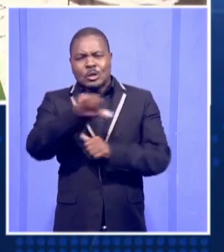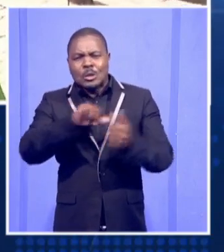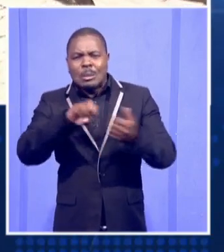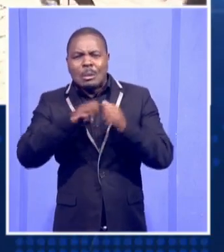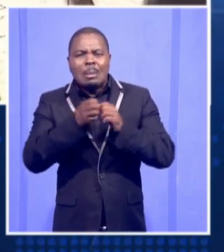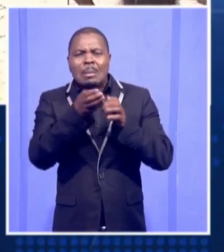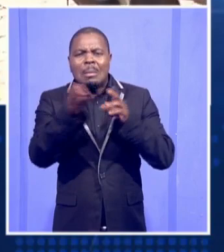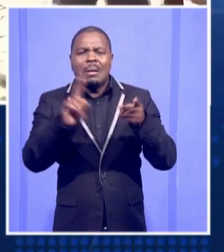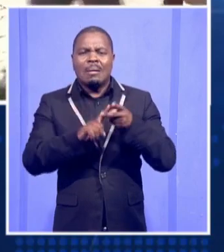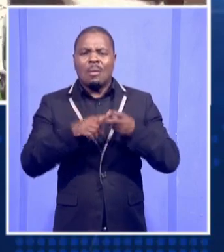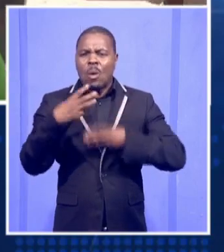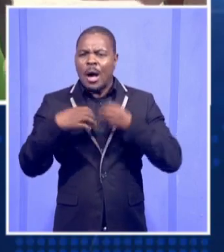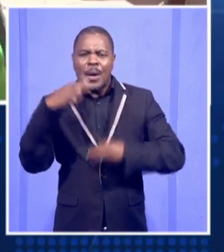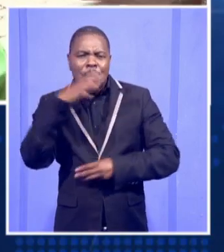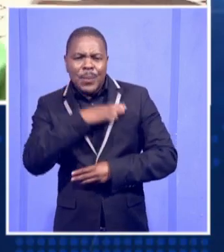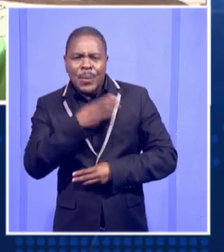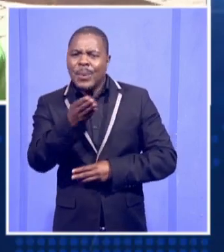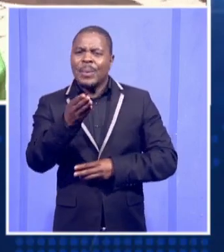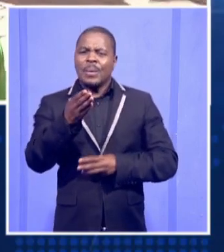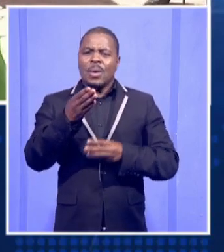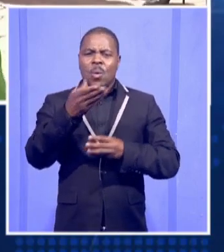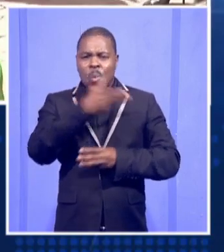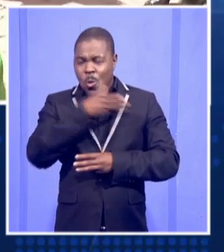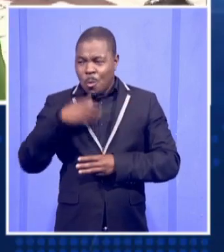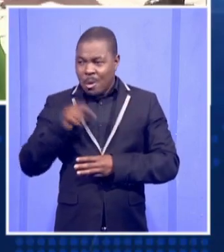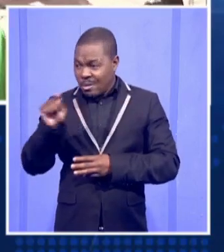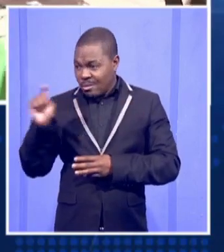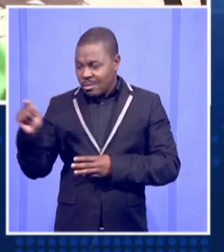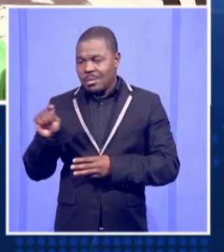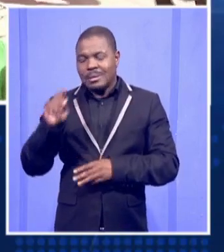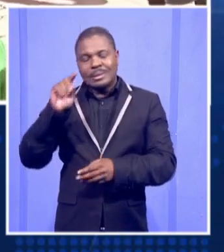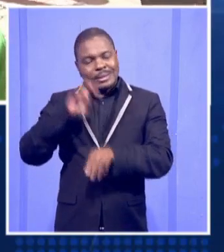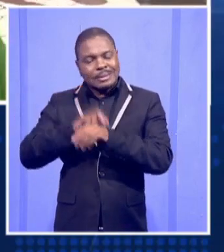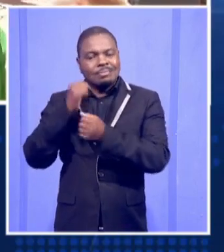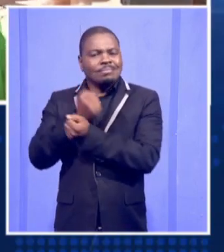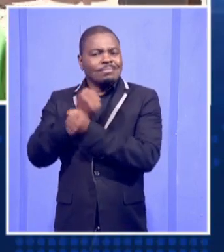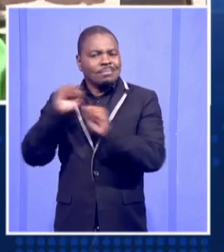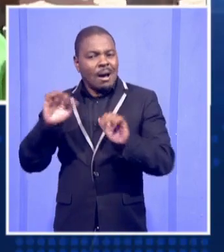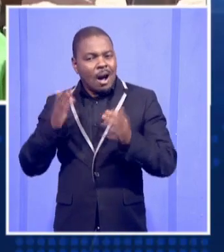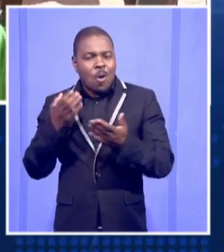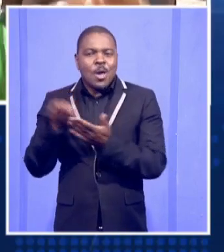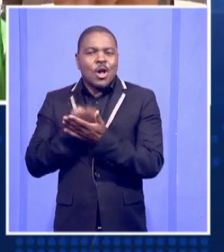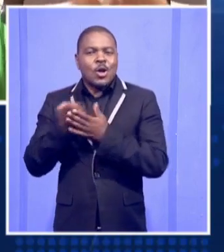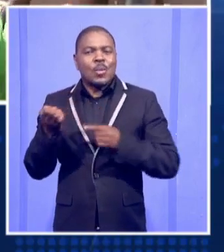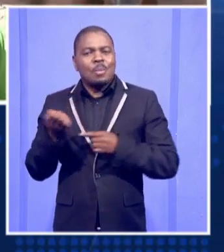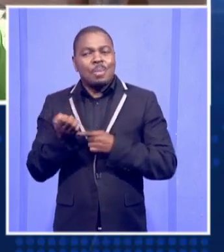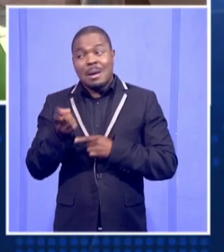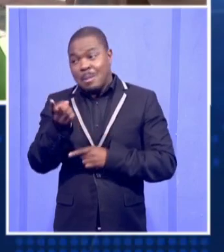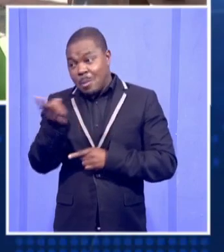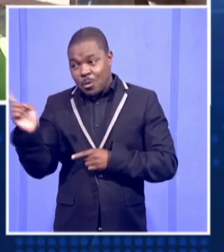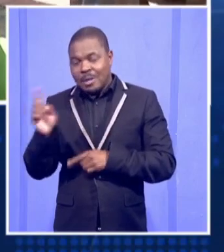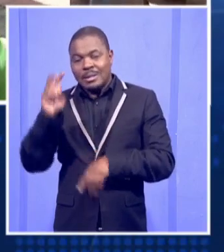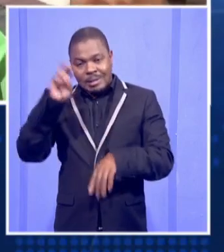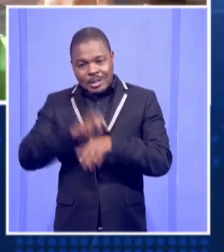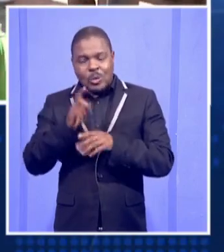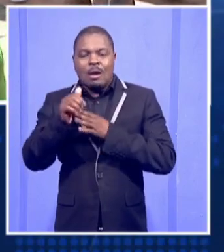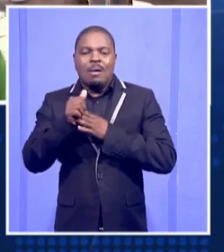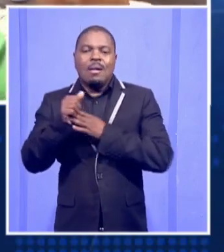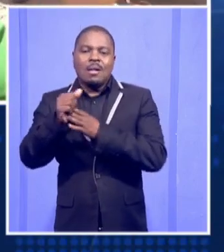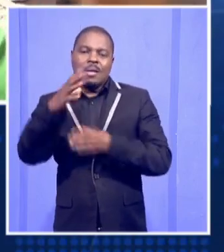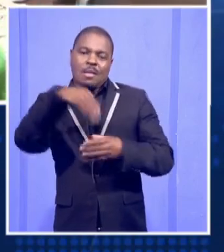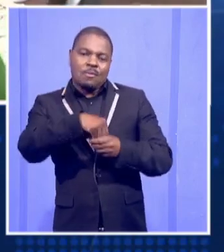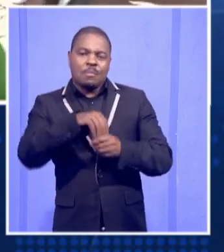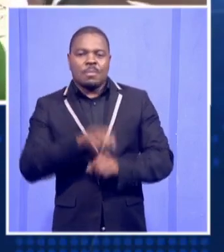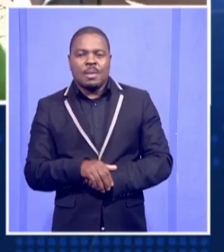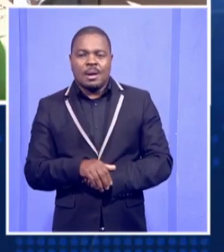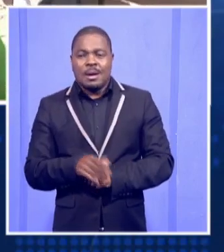of the unemployment that we're talking about. Women have to be liberated economically, and it is them that must provide that leadership. It is them